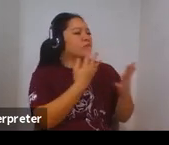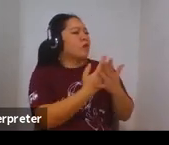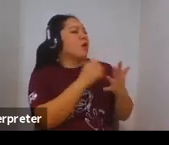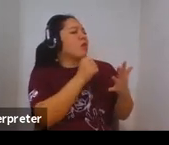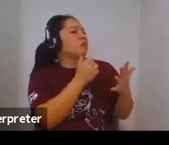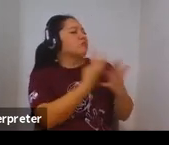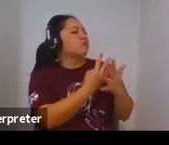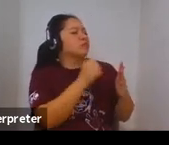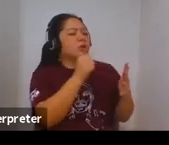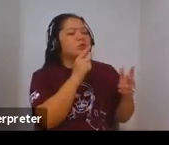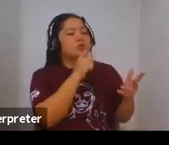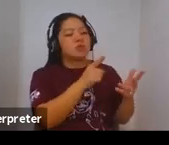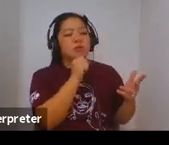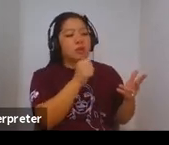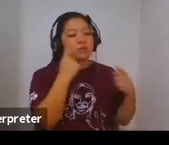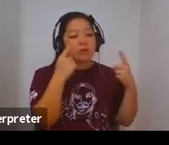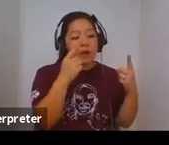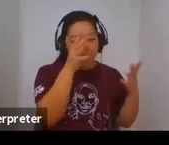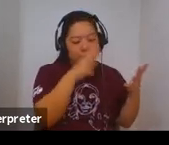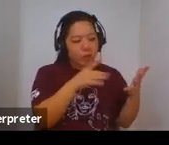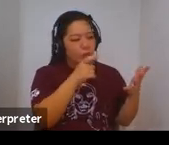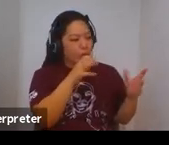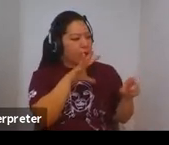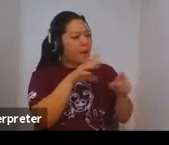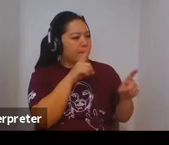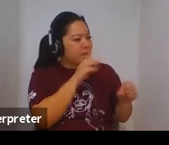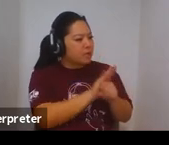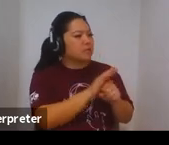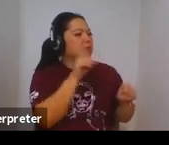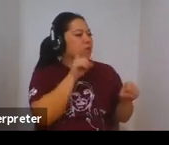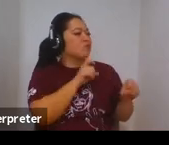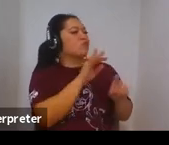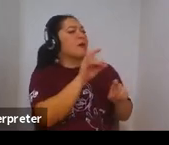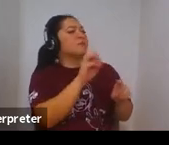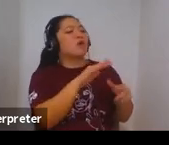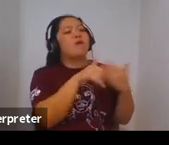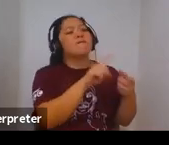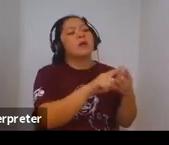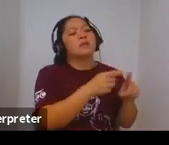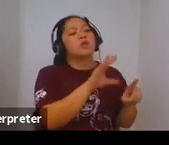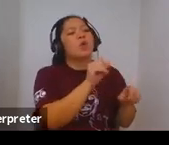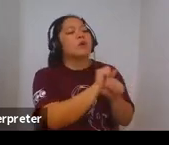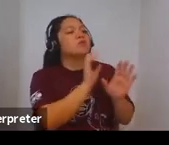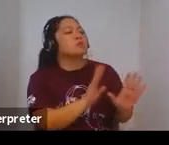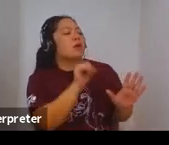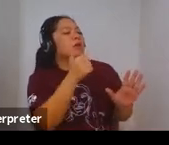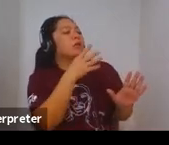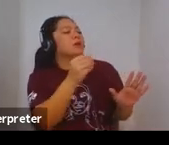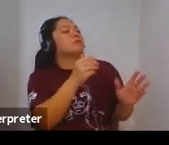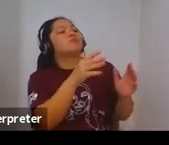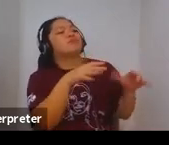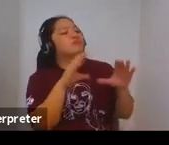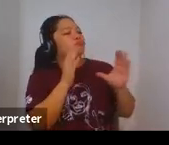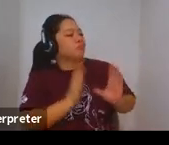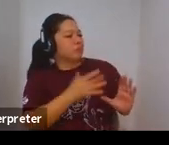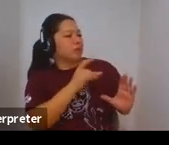true. It's not just insane men who commit sex crimes. It's all sorts of people. It's friends, it's coworkers, it's otherwise upstanding citizens,